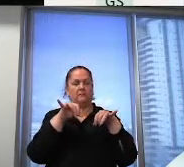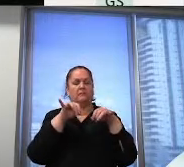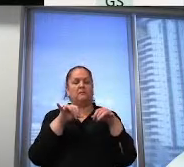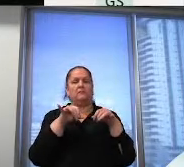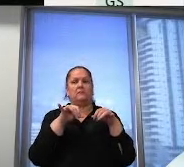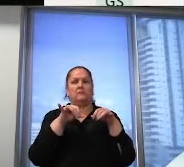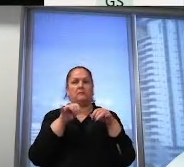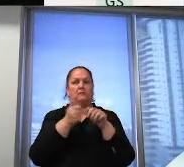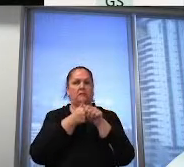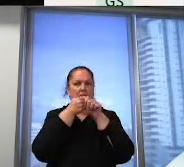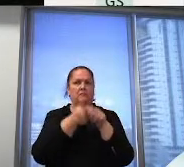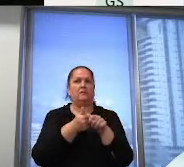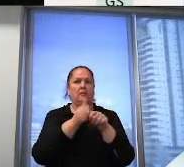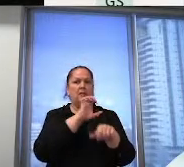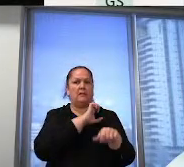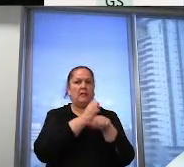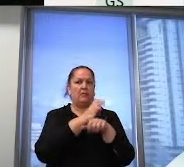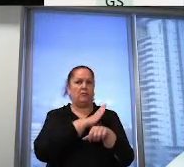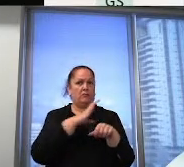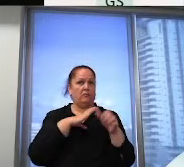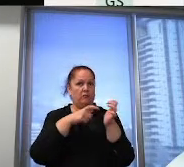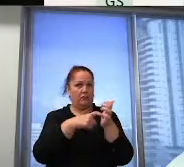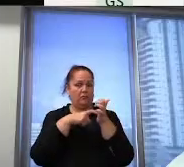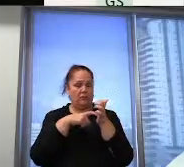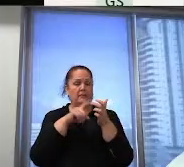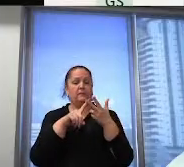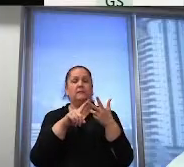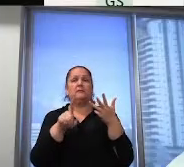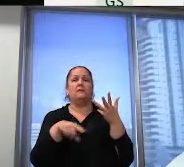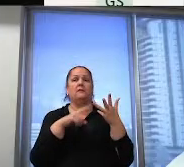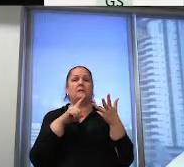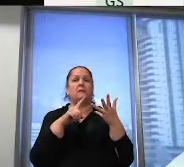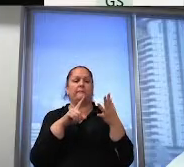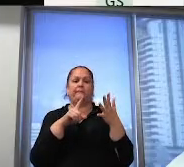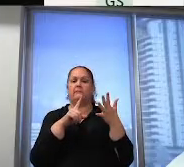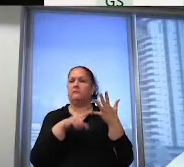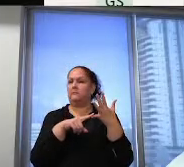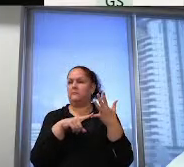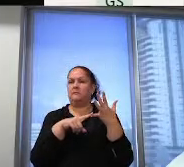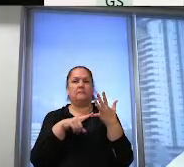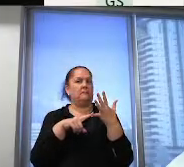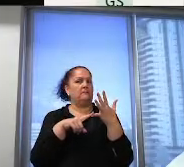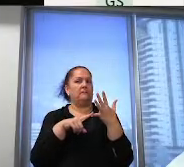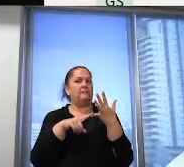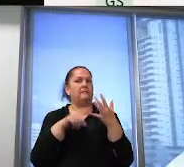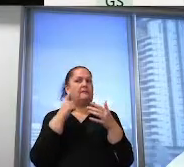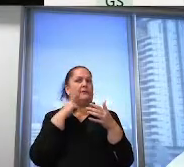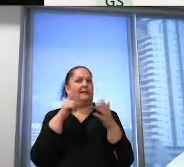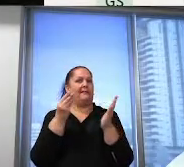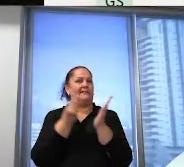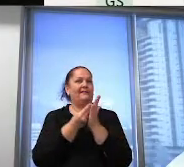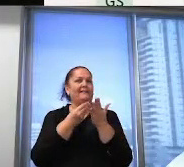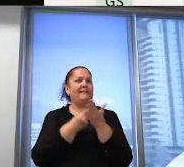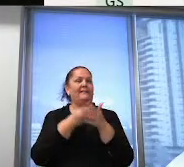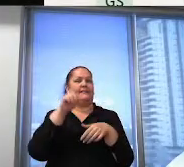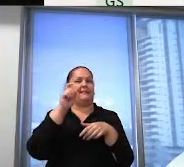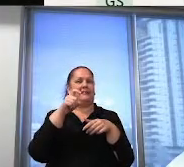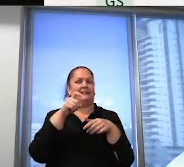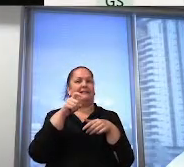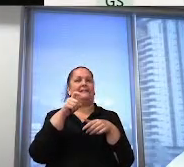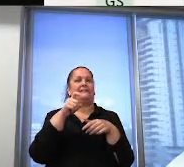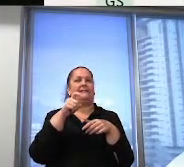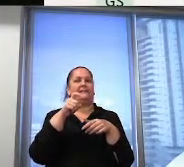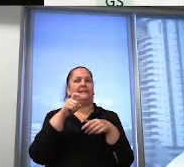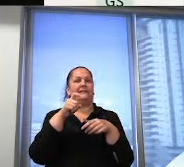standards consistent with the Energy Bureau's requirements? And lastly, what are the likely funding